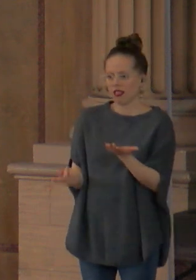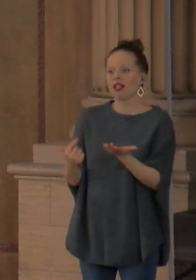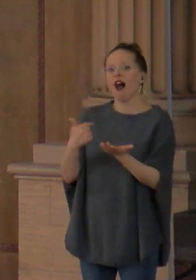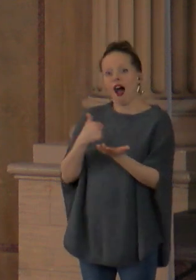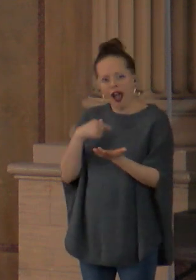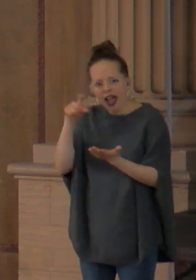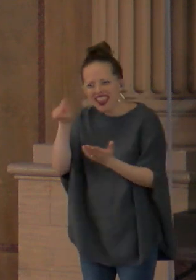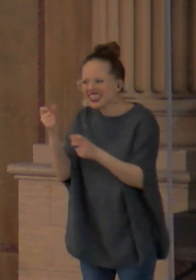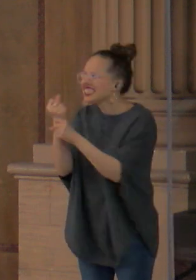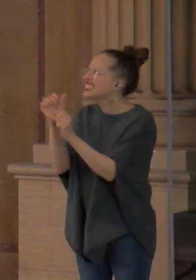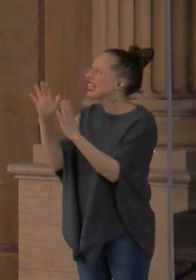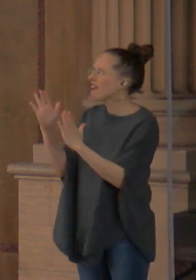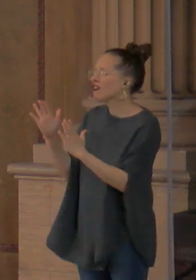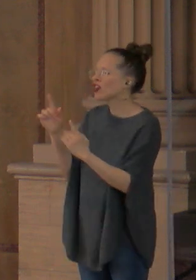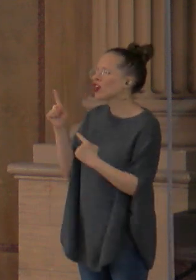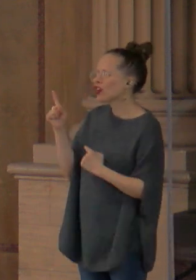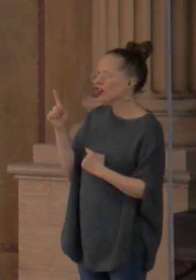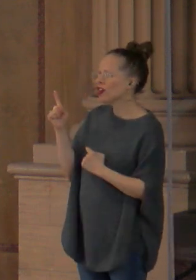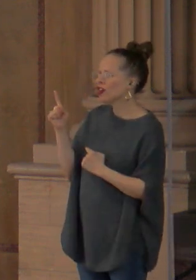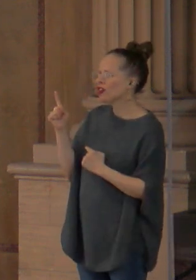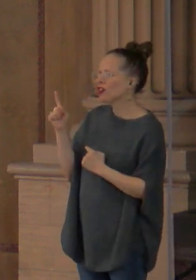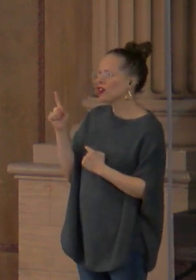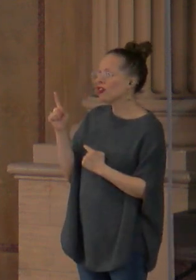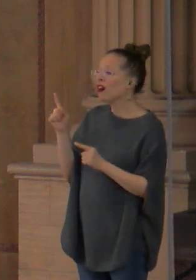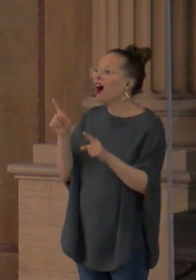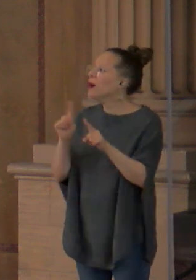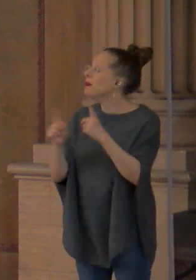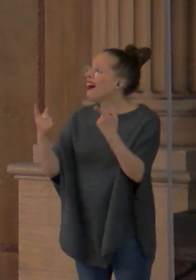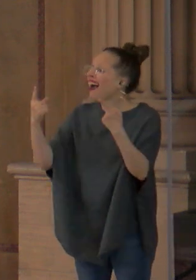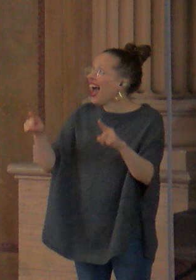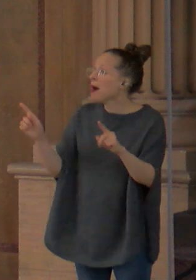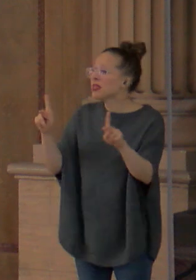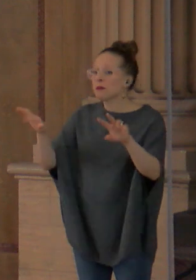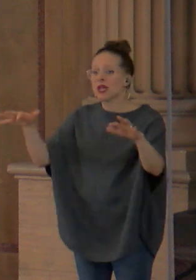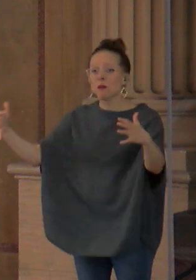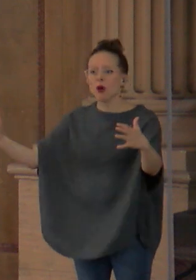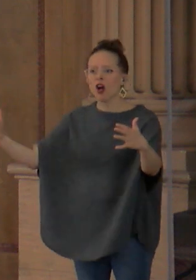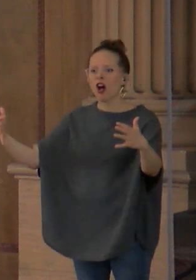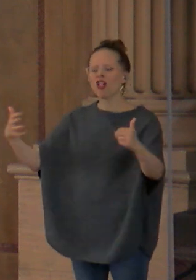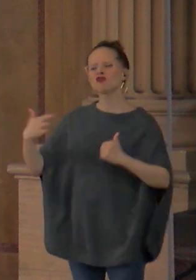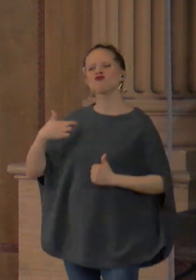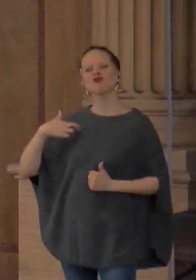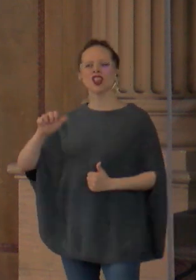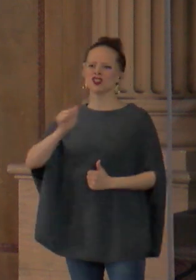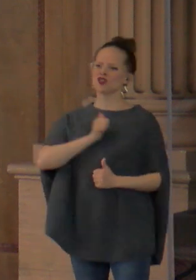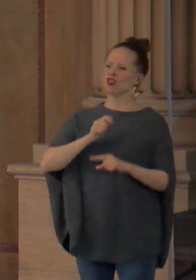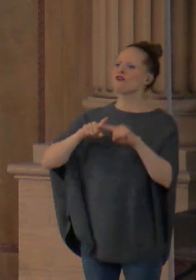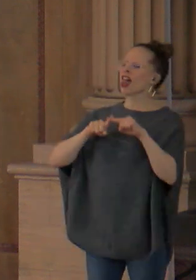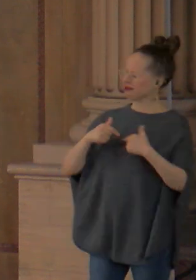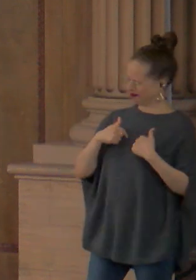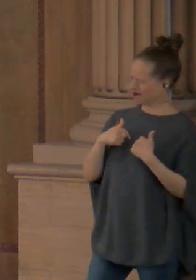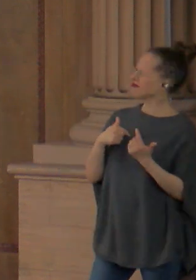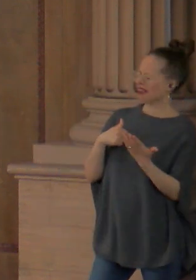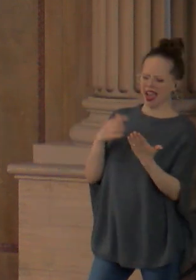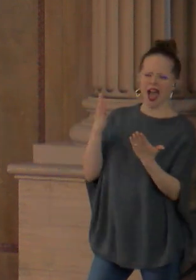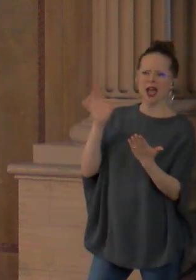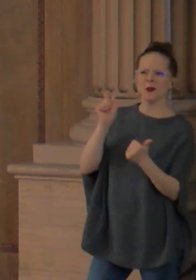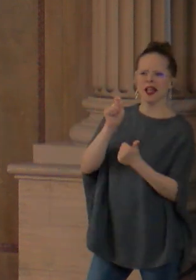God's commands, but these people weren't there yet. Their response was more religious self-reliance. We will do all these things.